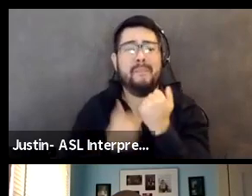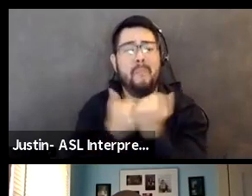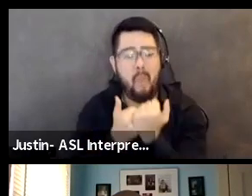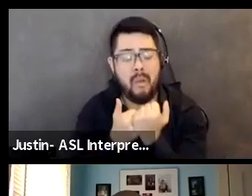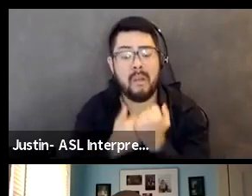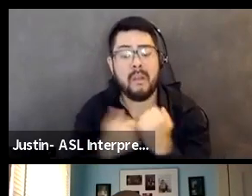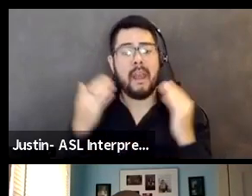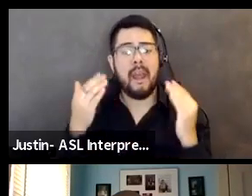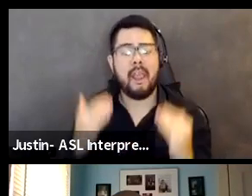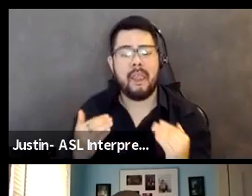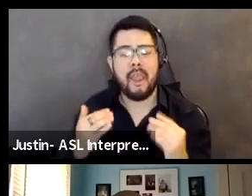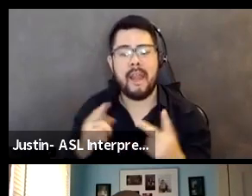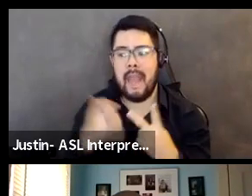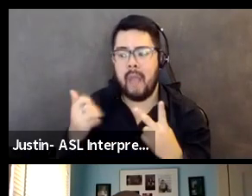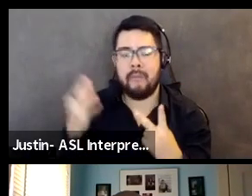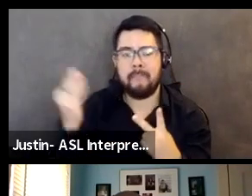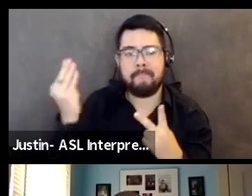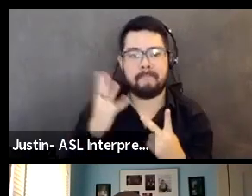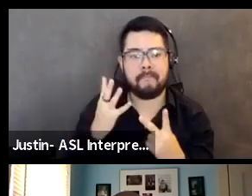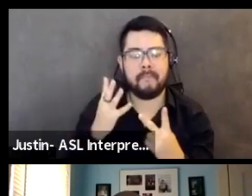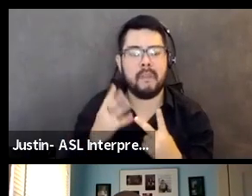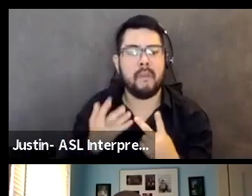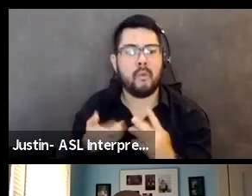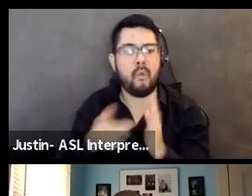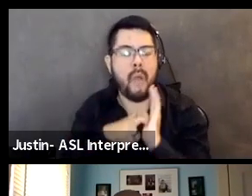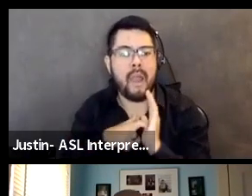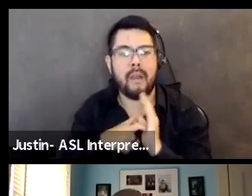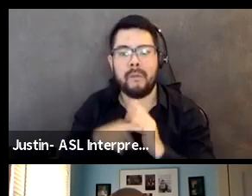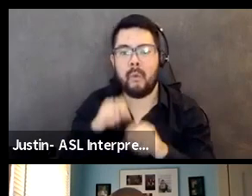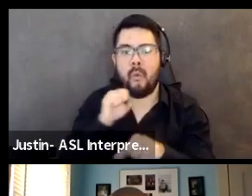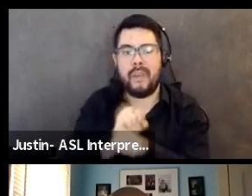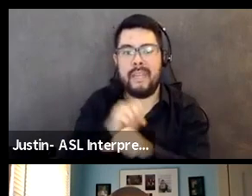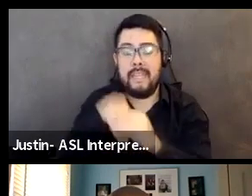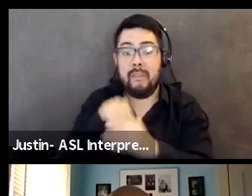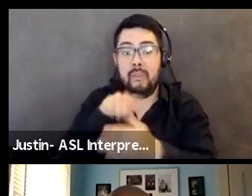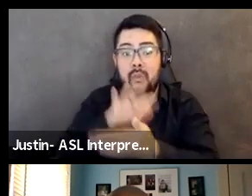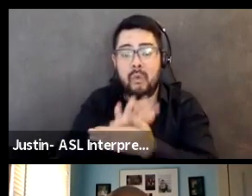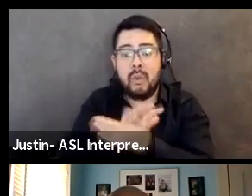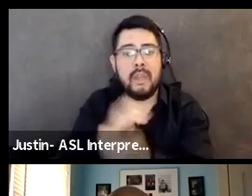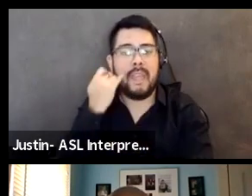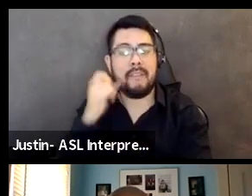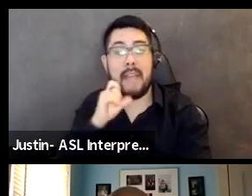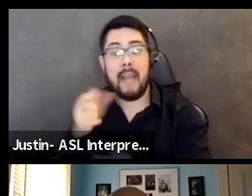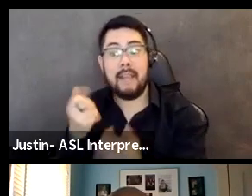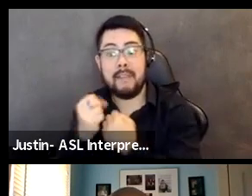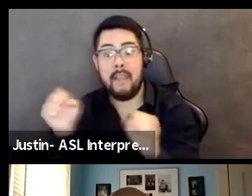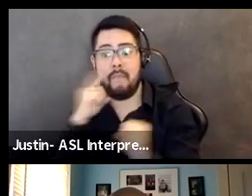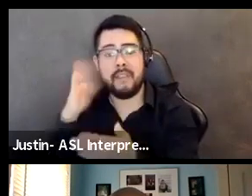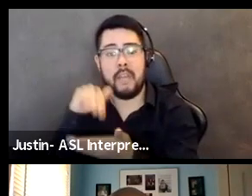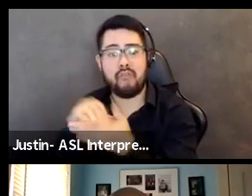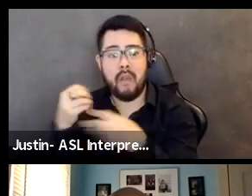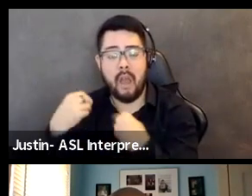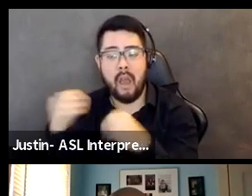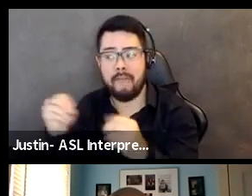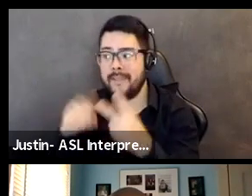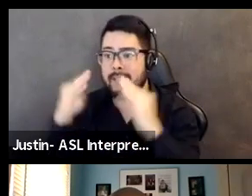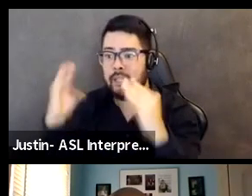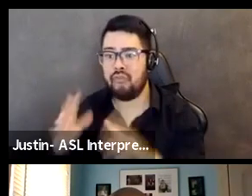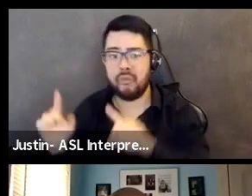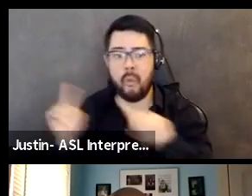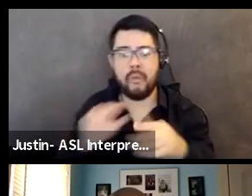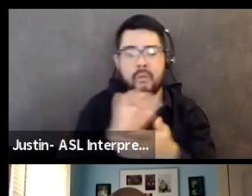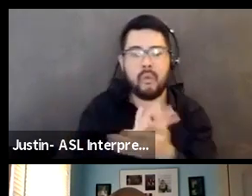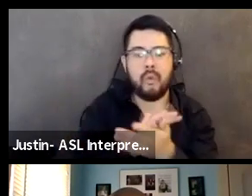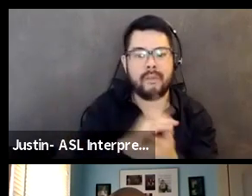and then they hit us with this on-site mandate if it's not safe for central office staff to report or for teachers to report that it's not safe for